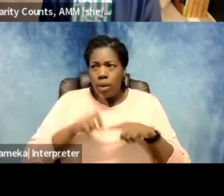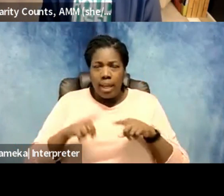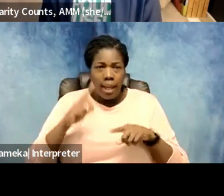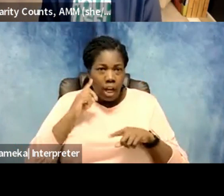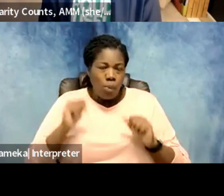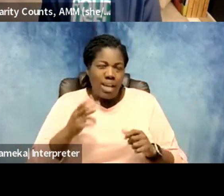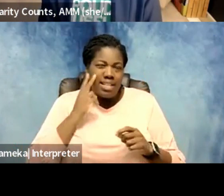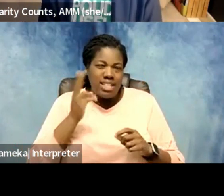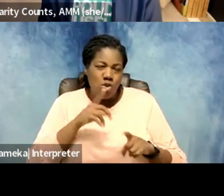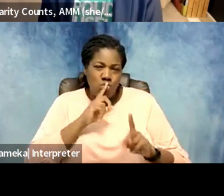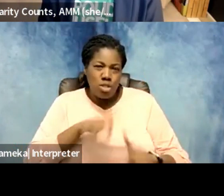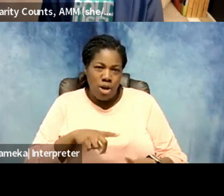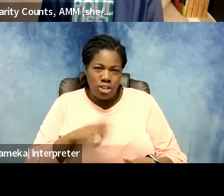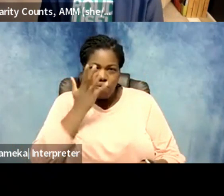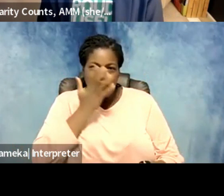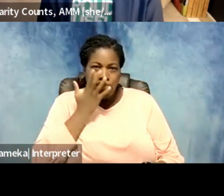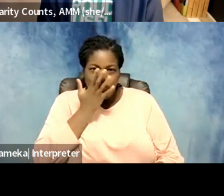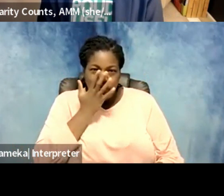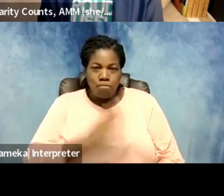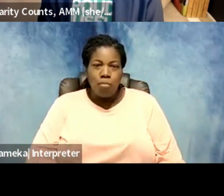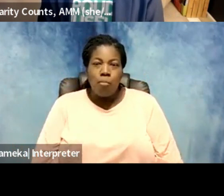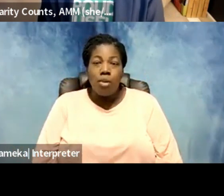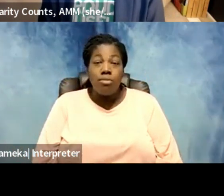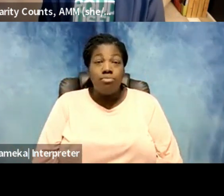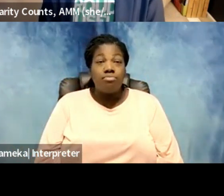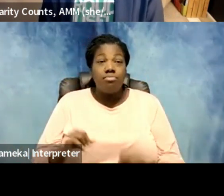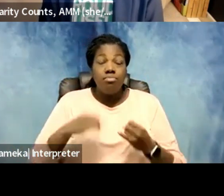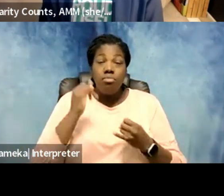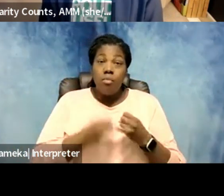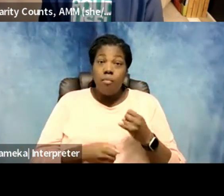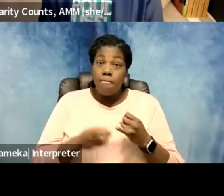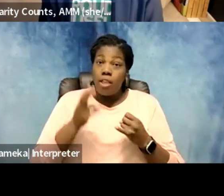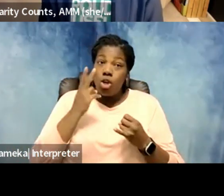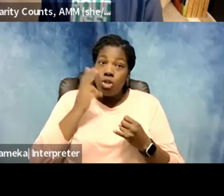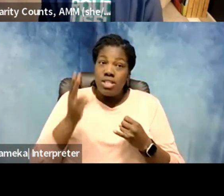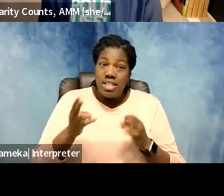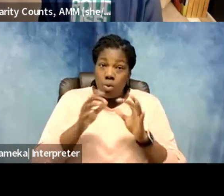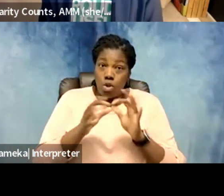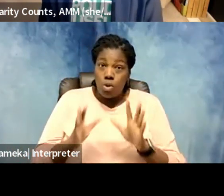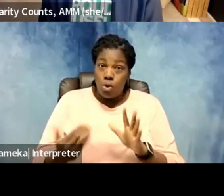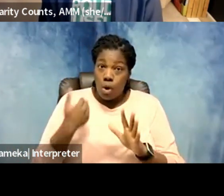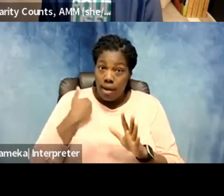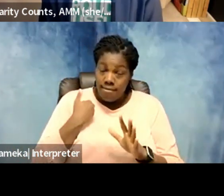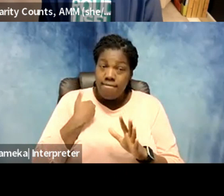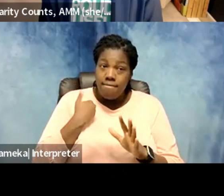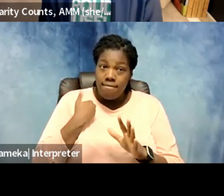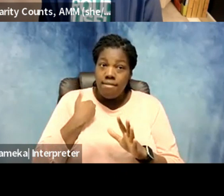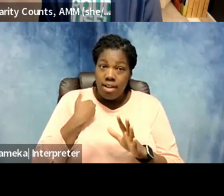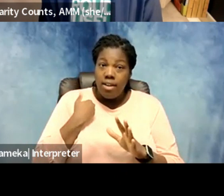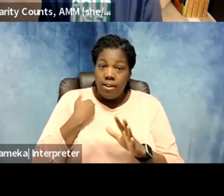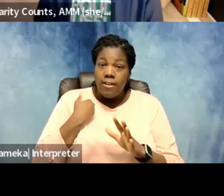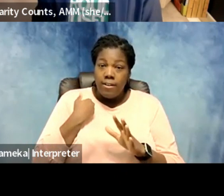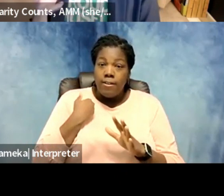can see your response on screen. And finally, you will see that we have an ASL interpreter with us today.